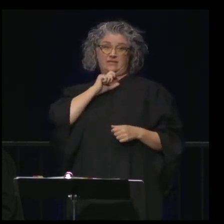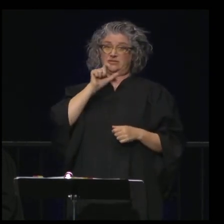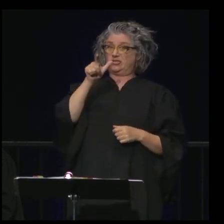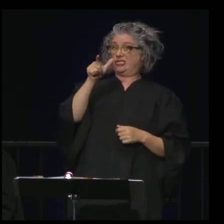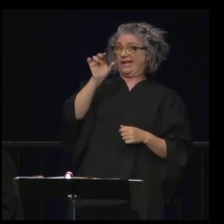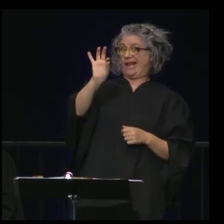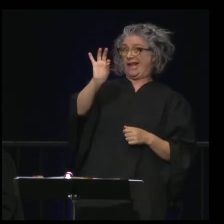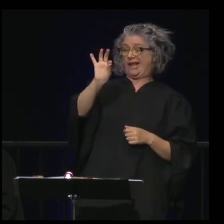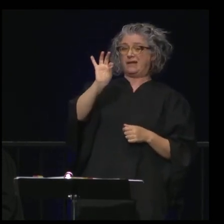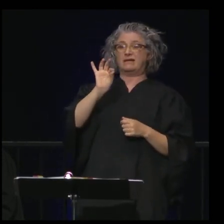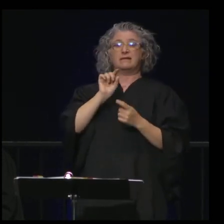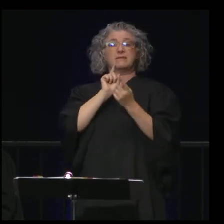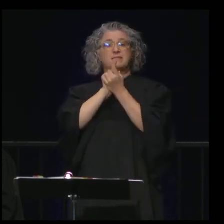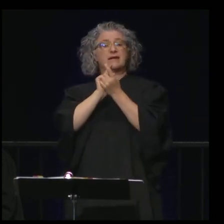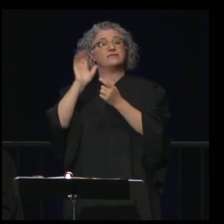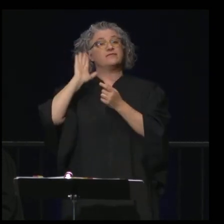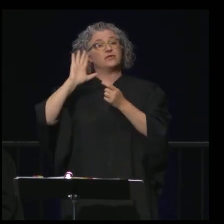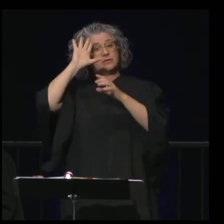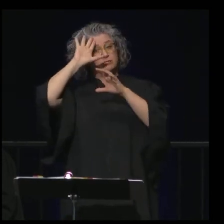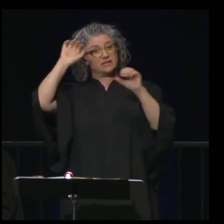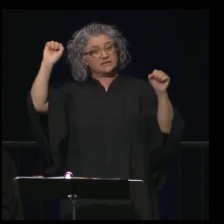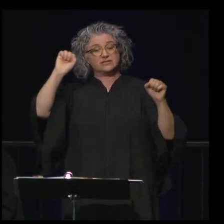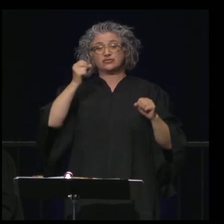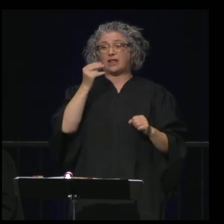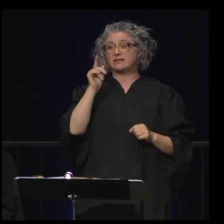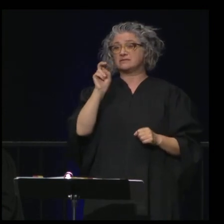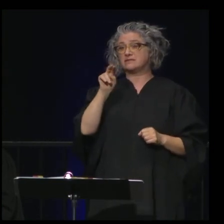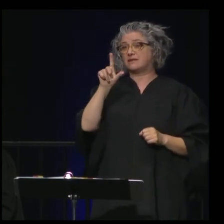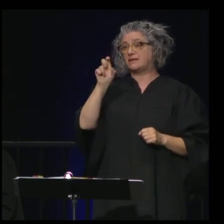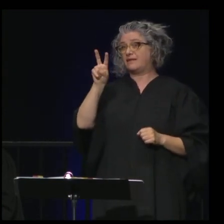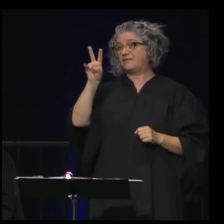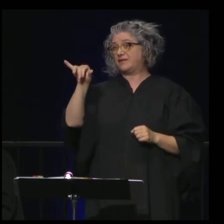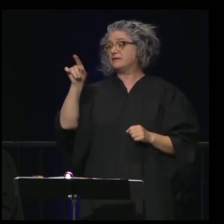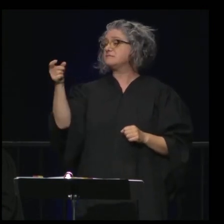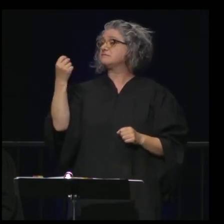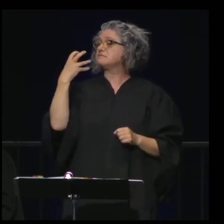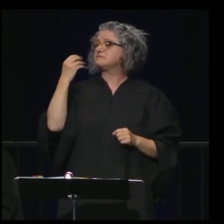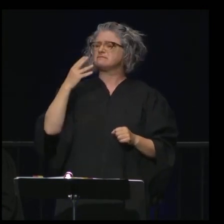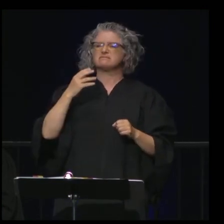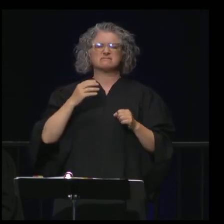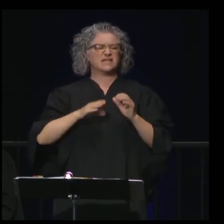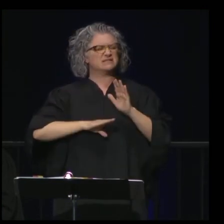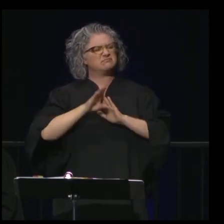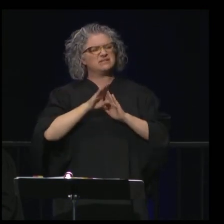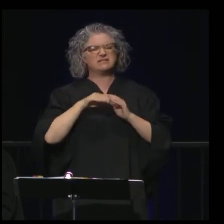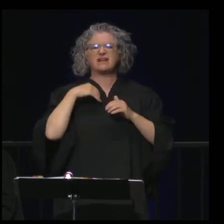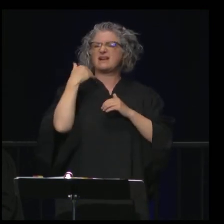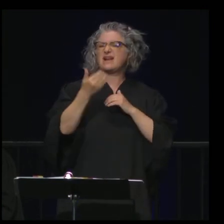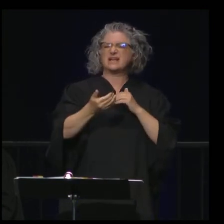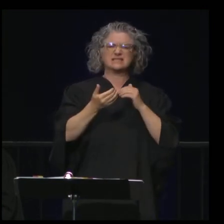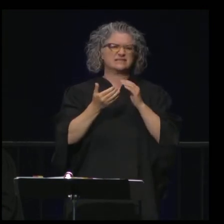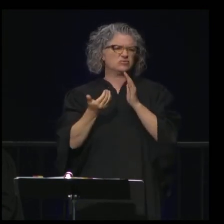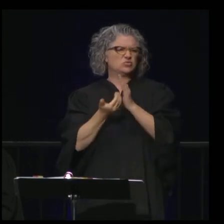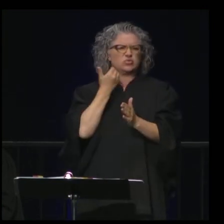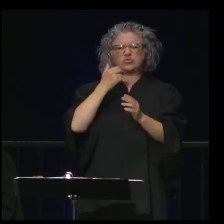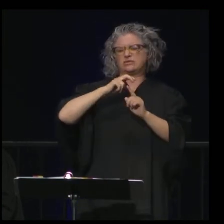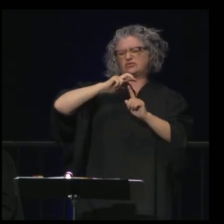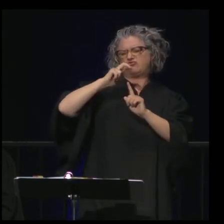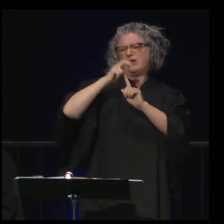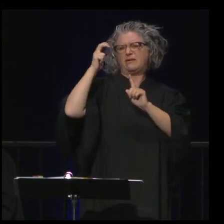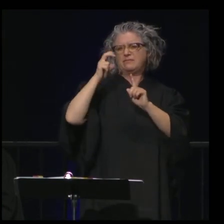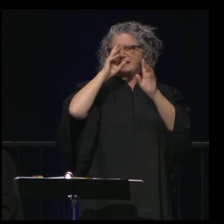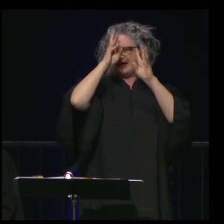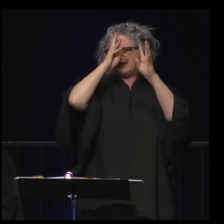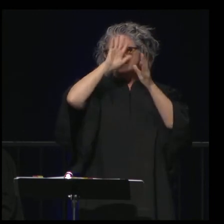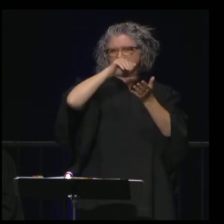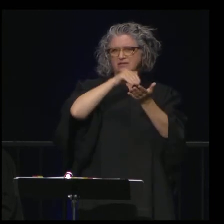old, I met with our former president, Sheldon Levy, and he said, let's build a next generation innovation center. As the co-founder